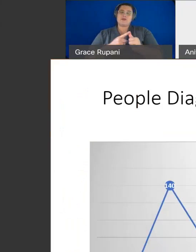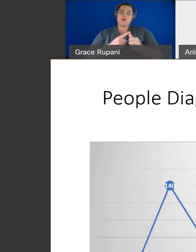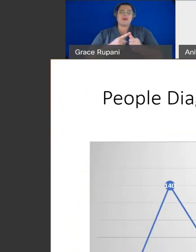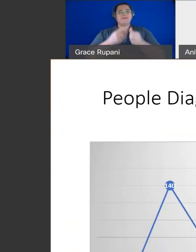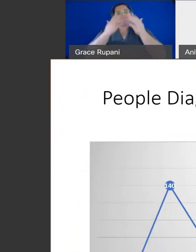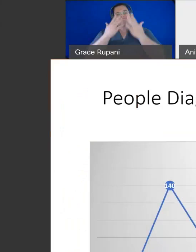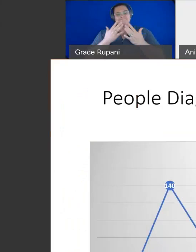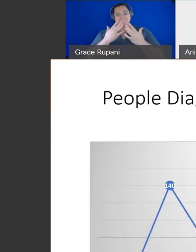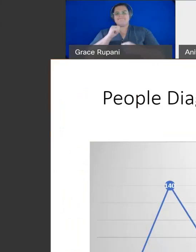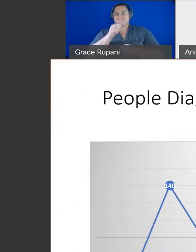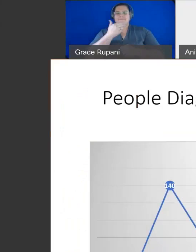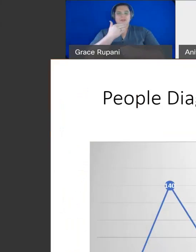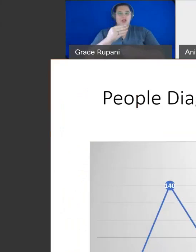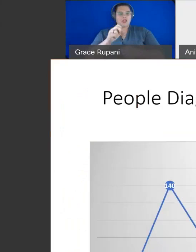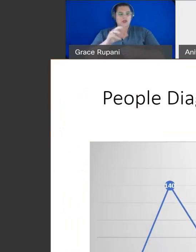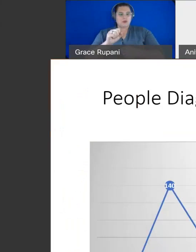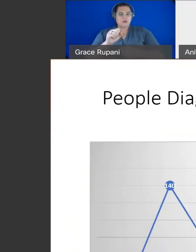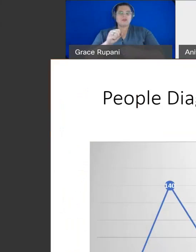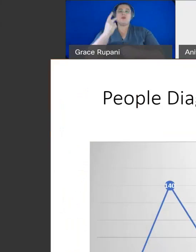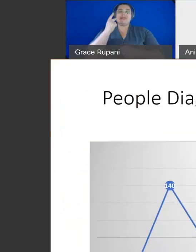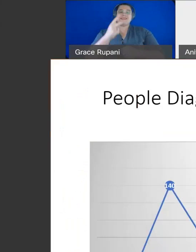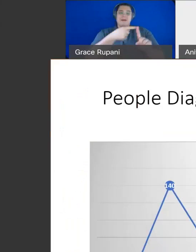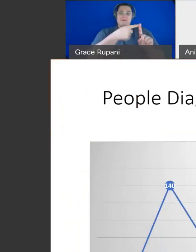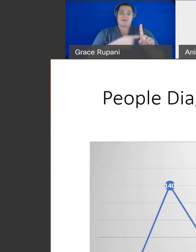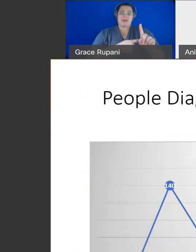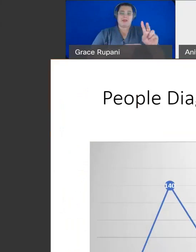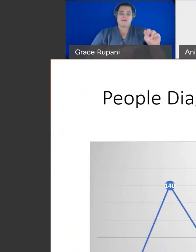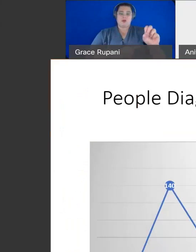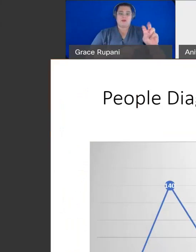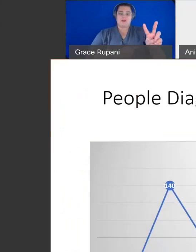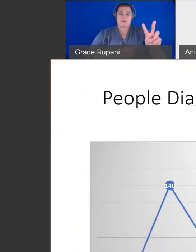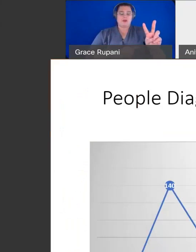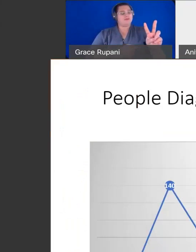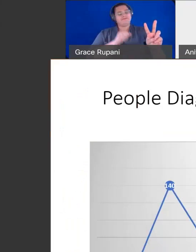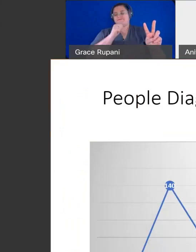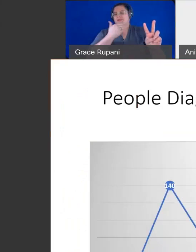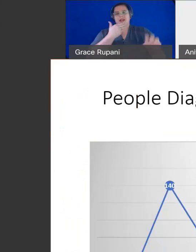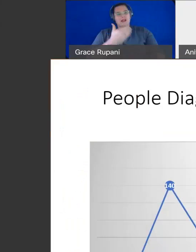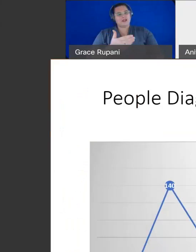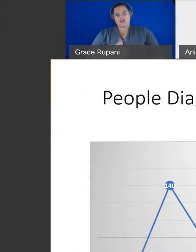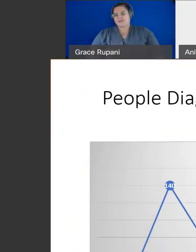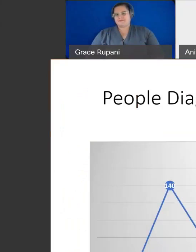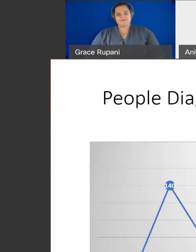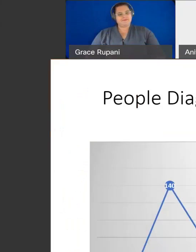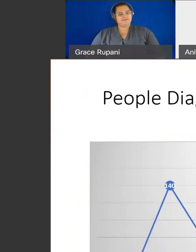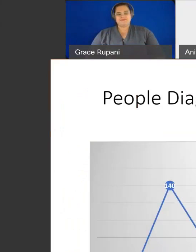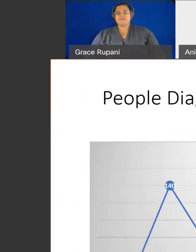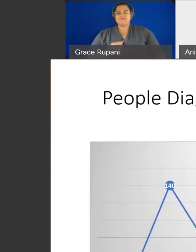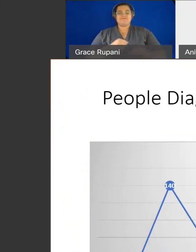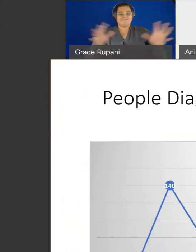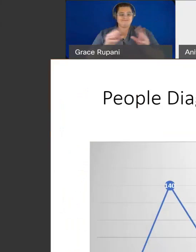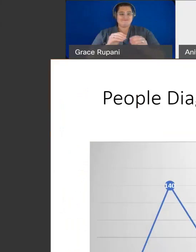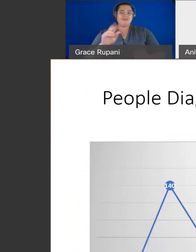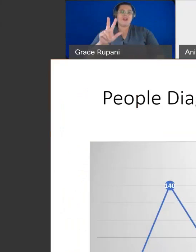to report. As you can see, November was not a good month at all. A total of 34 people diagnosed with